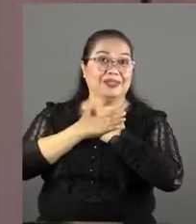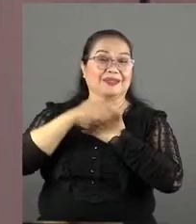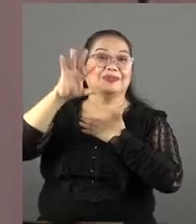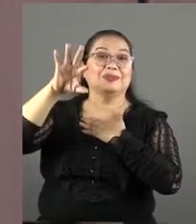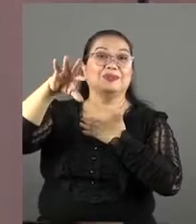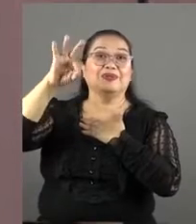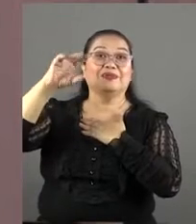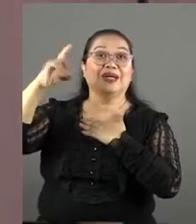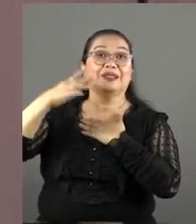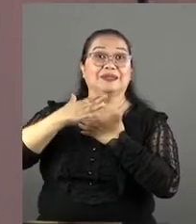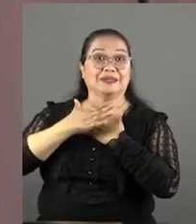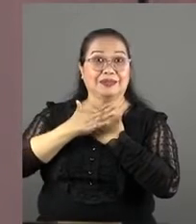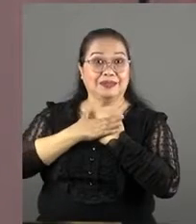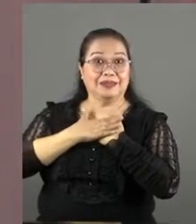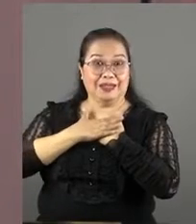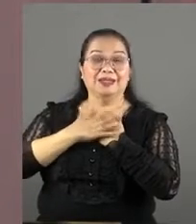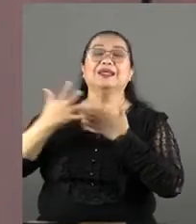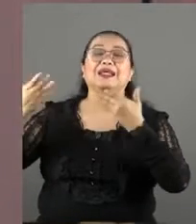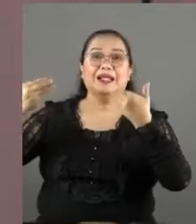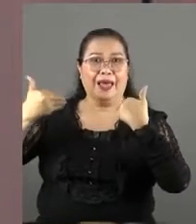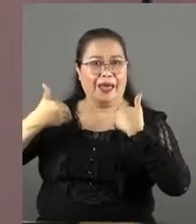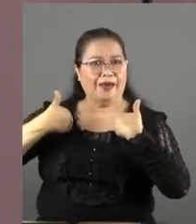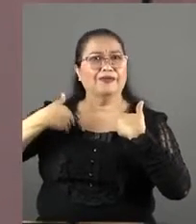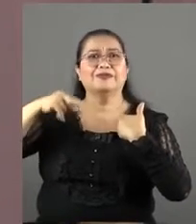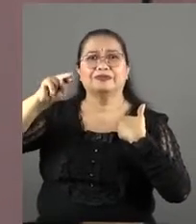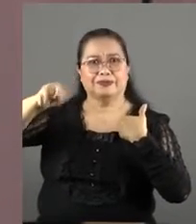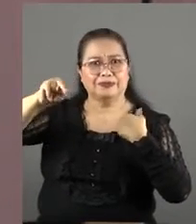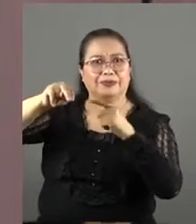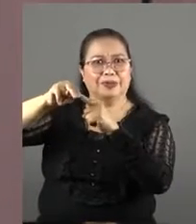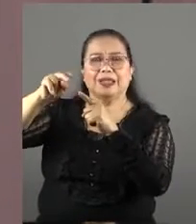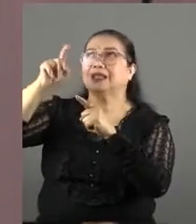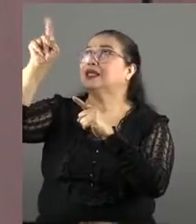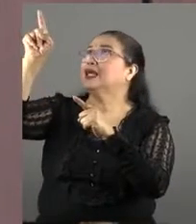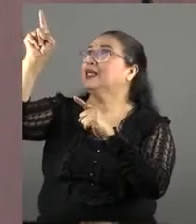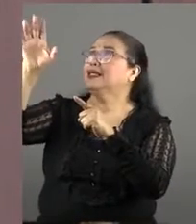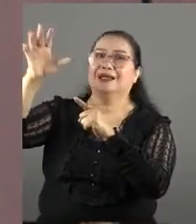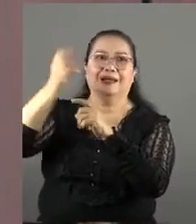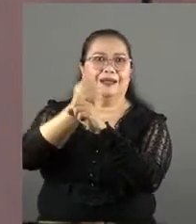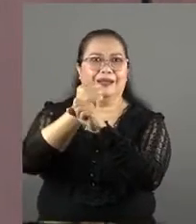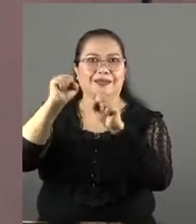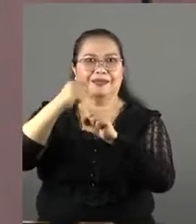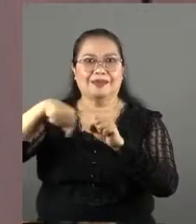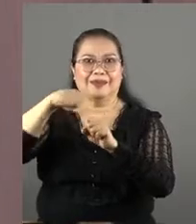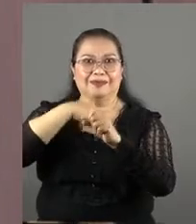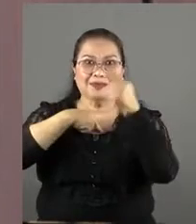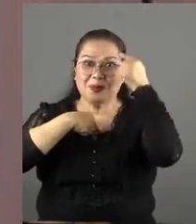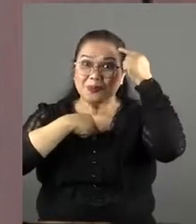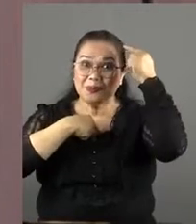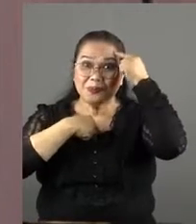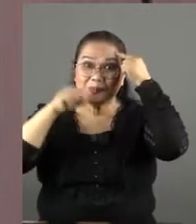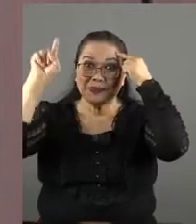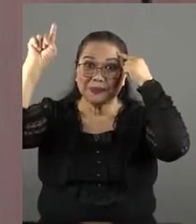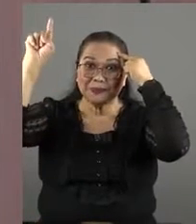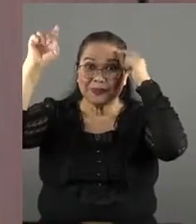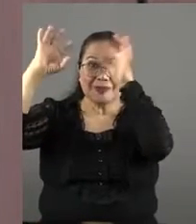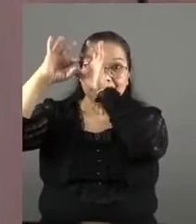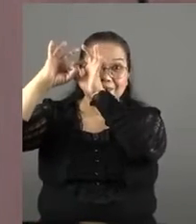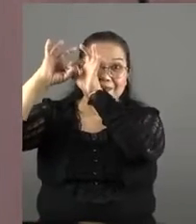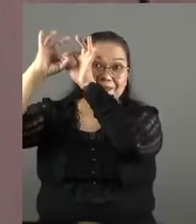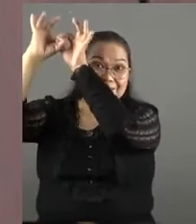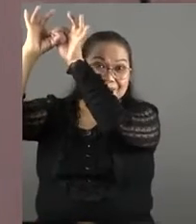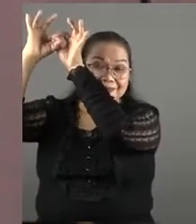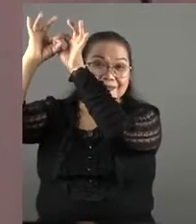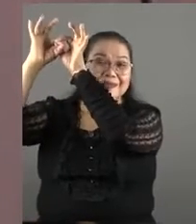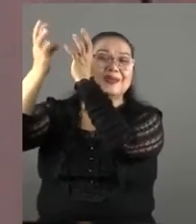find grace and help in time of need. He could say that because he knew the mind and heart of God, that God wants